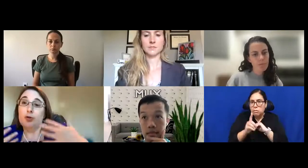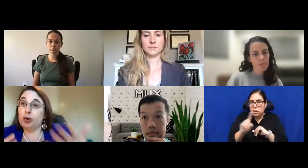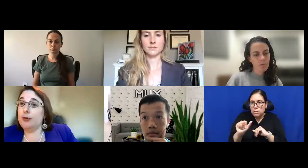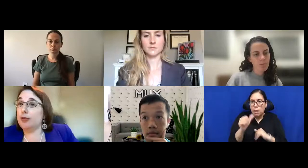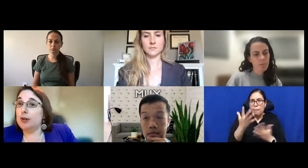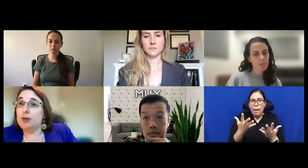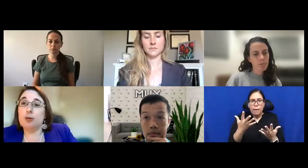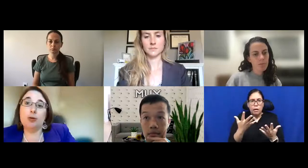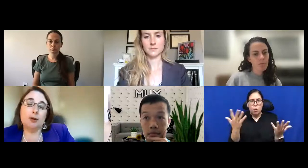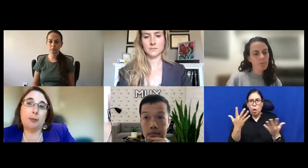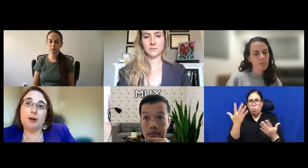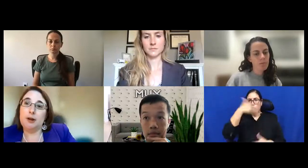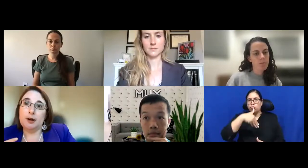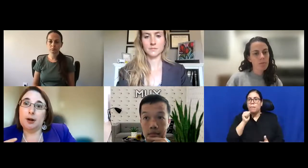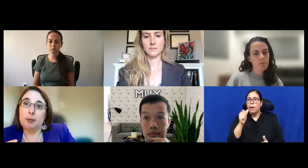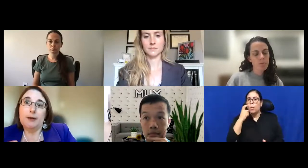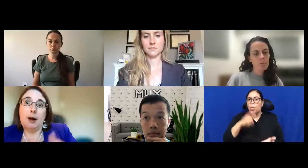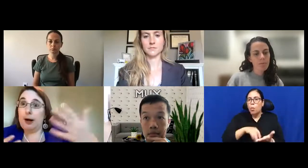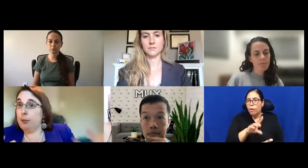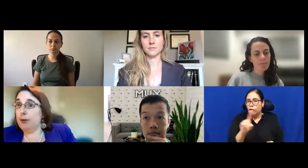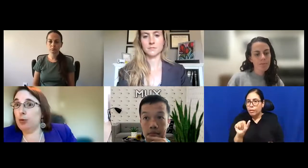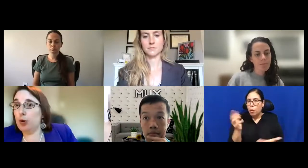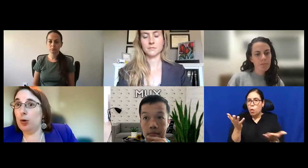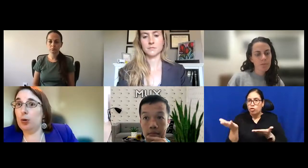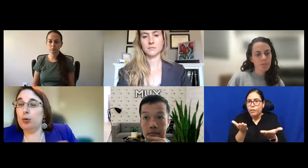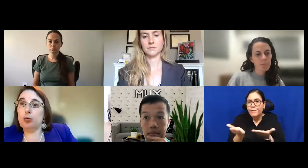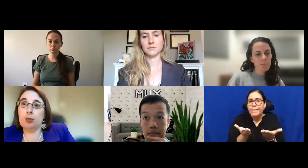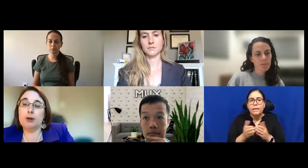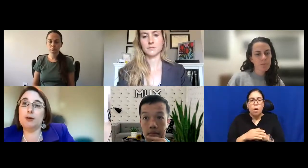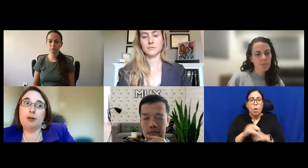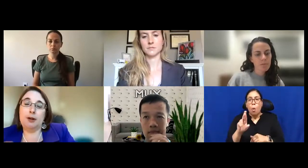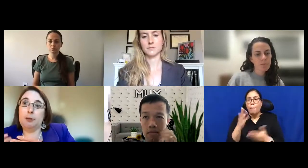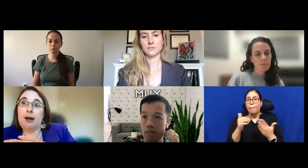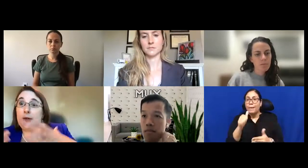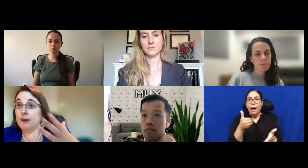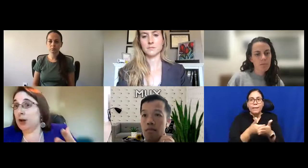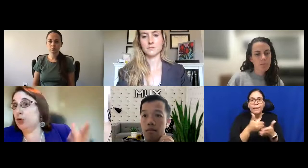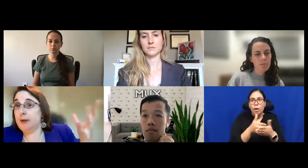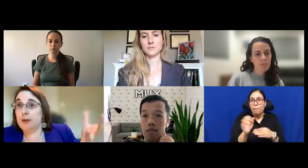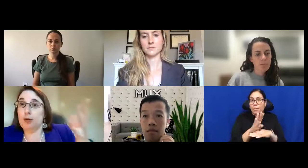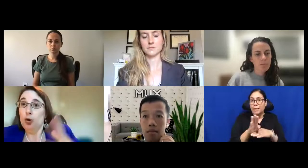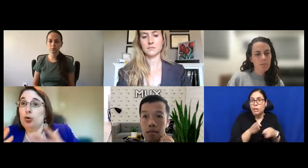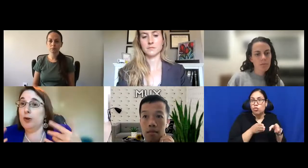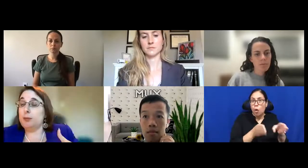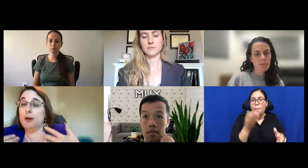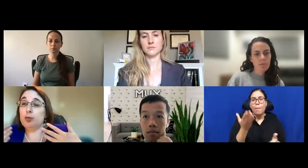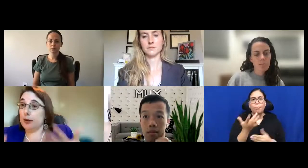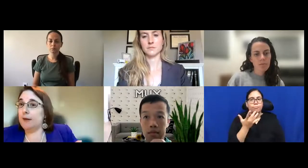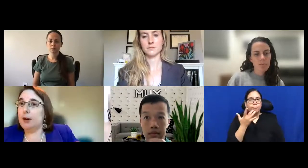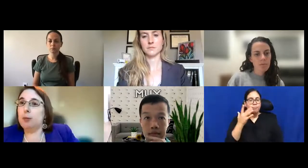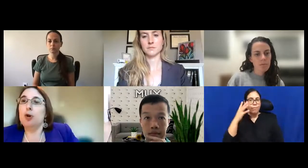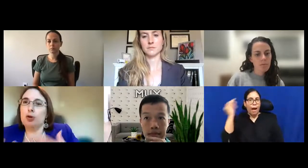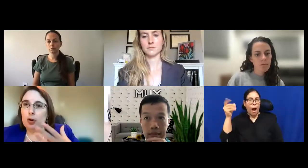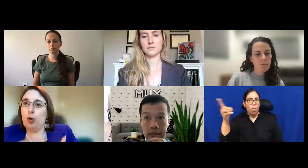to services or something, not by a busy road, or if they need to be out in the country because a noise may